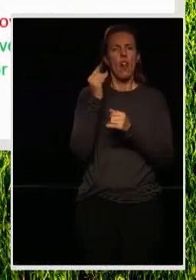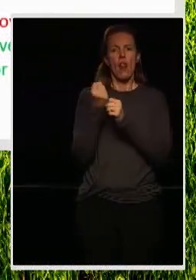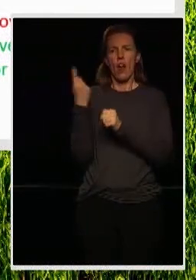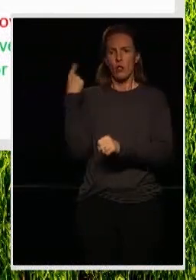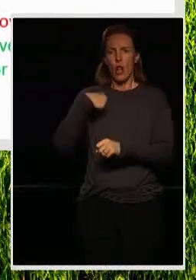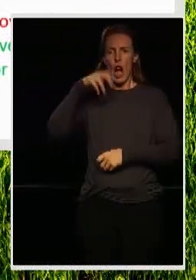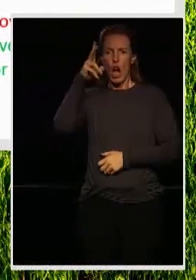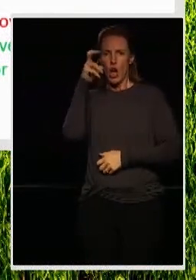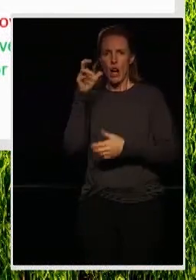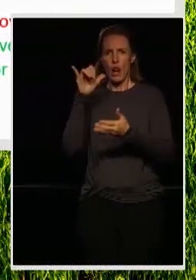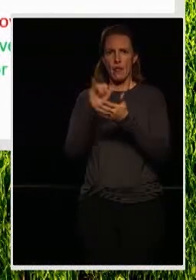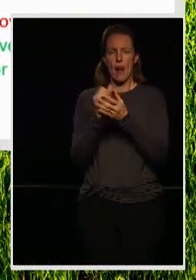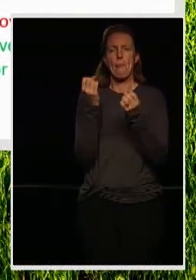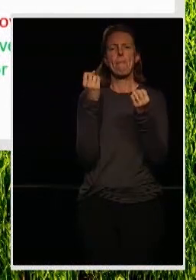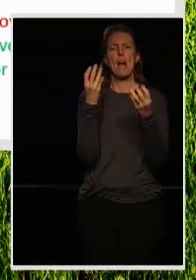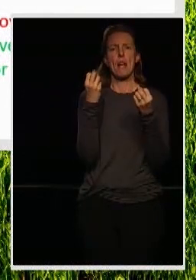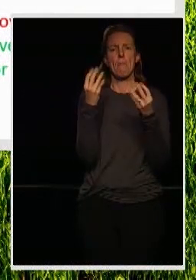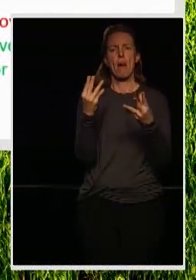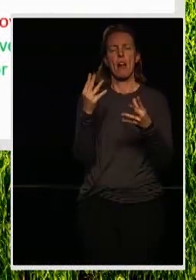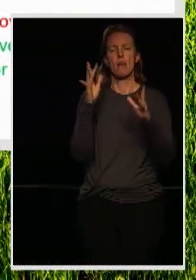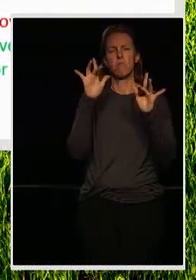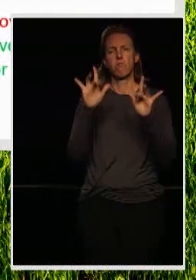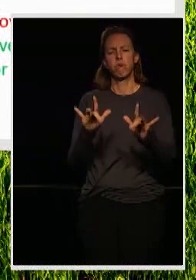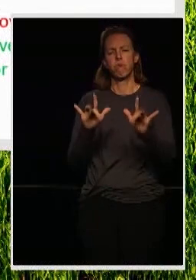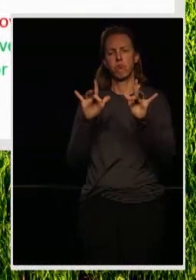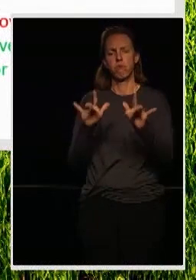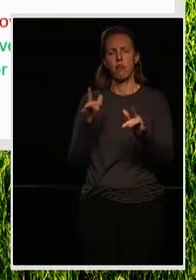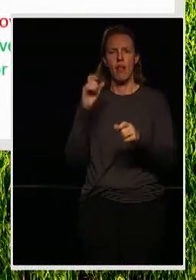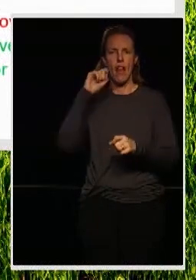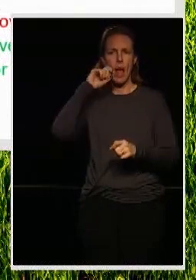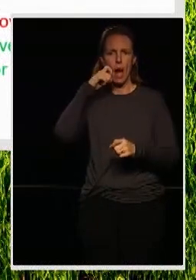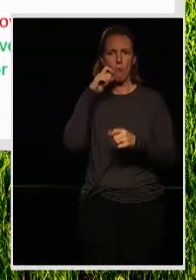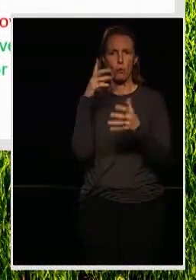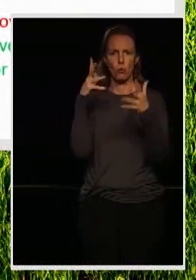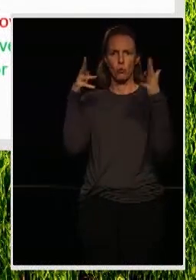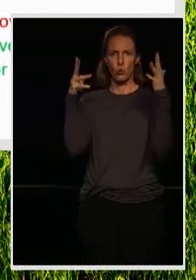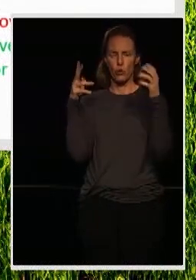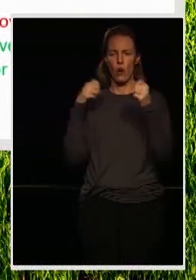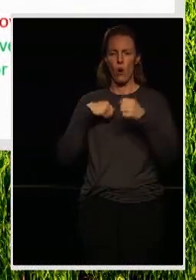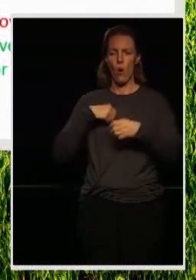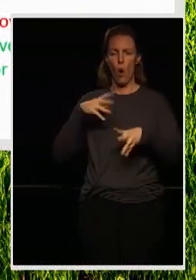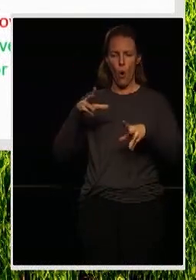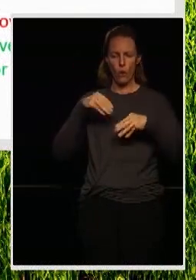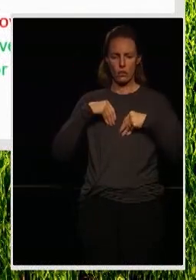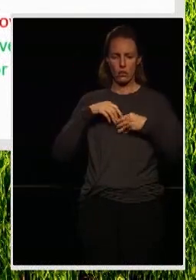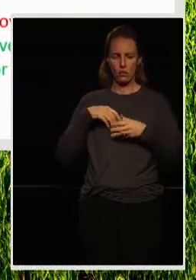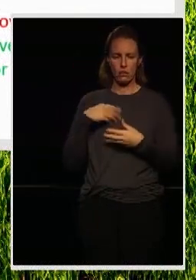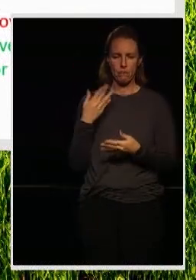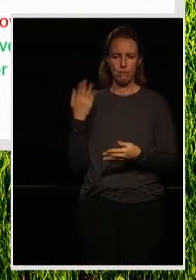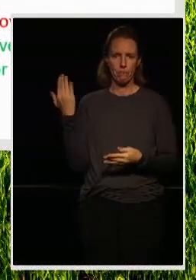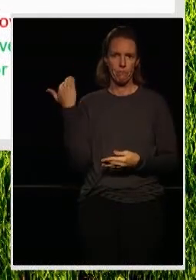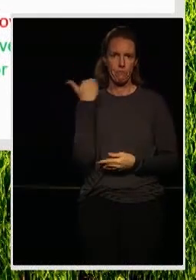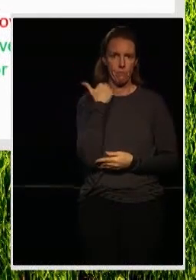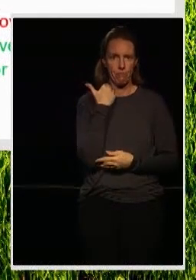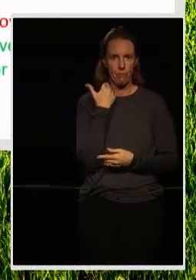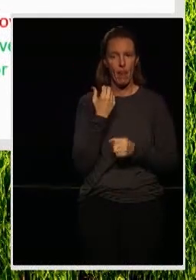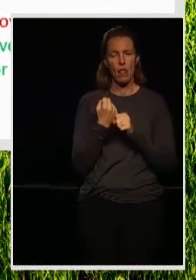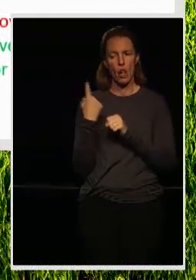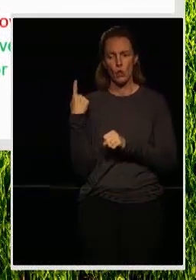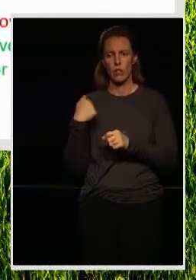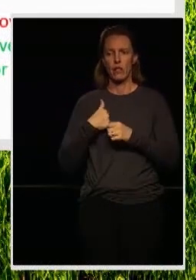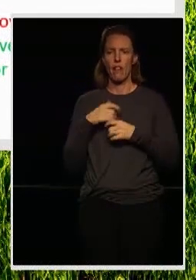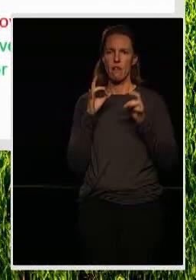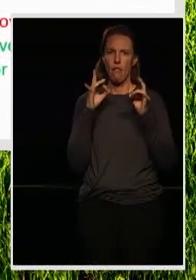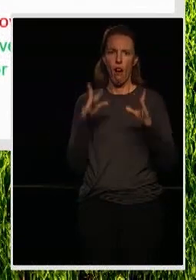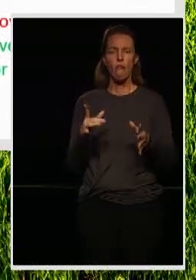that many poor orchard owners, they went bankrupt last year. This is terrible. The solution to this